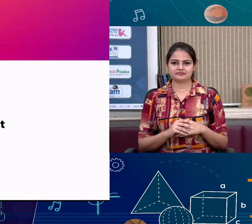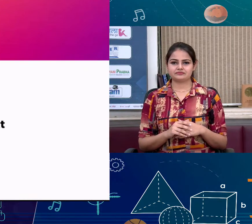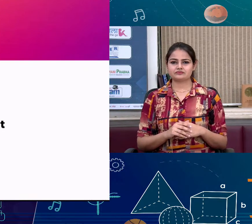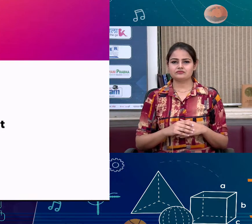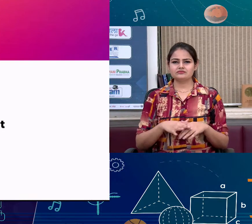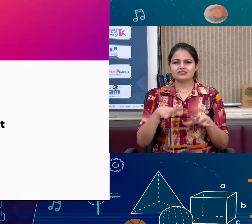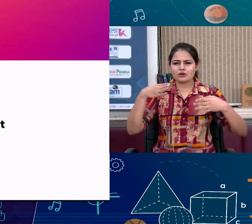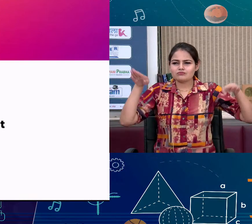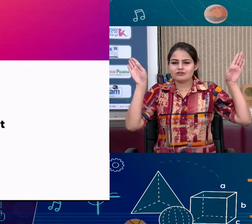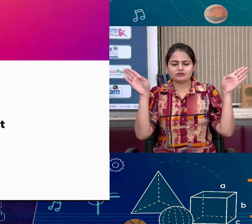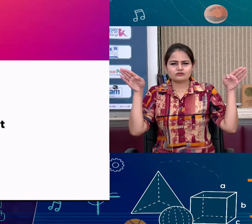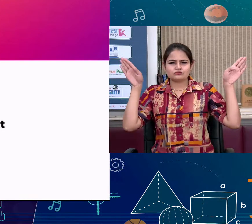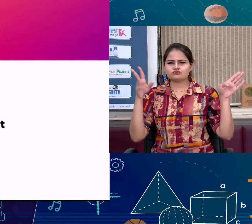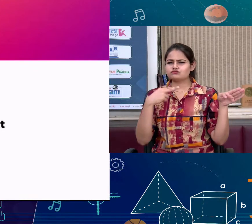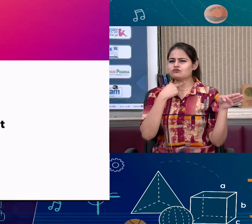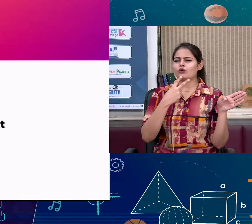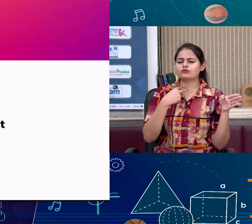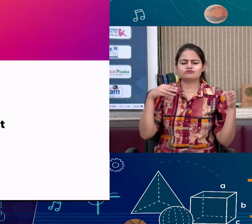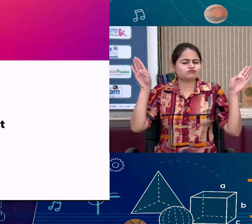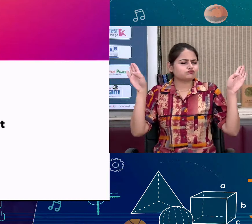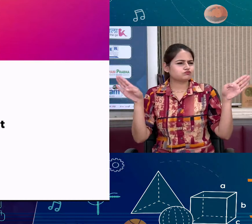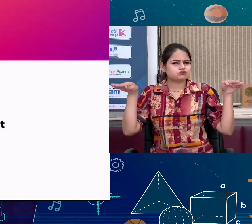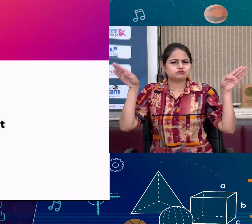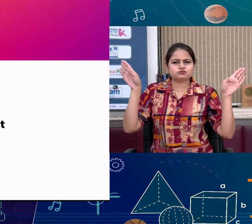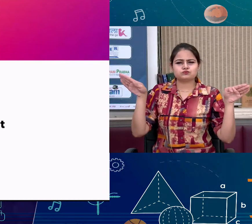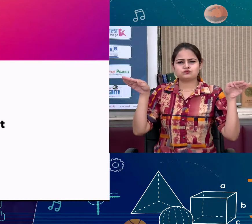Chirping birds.